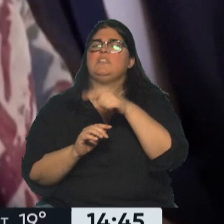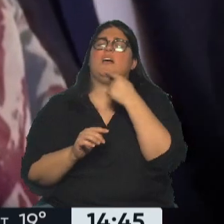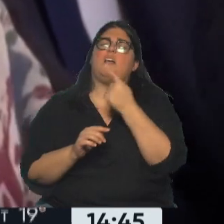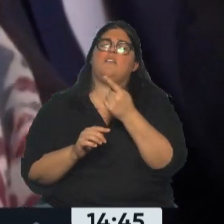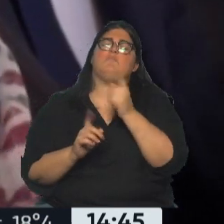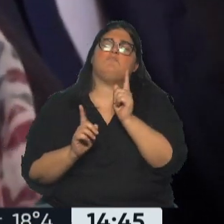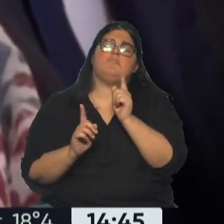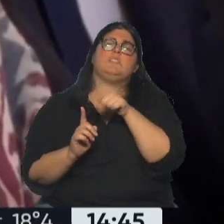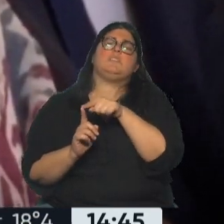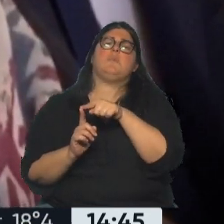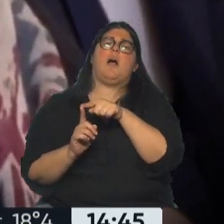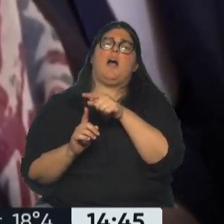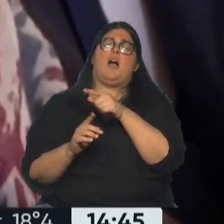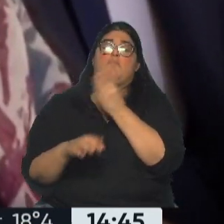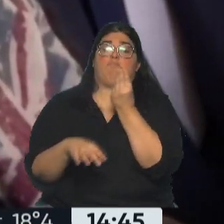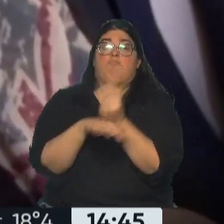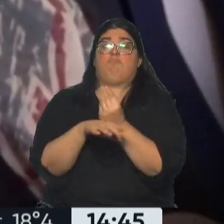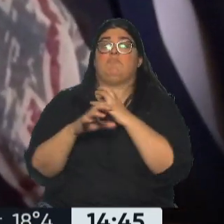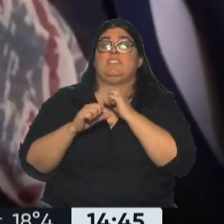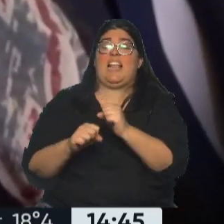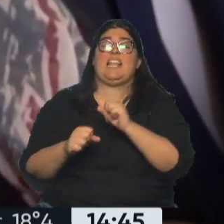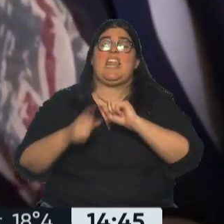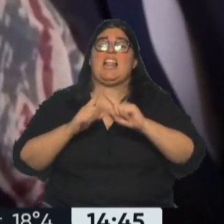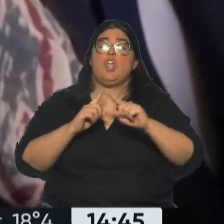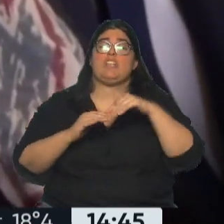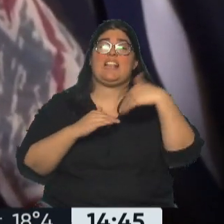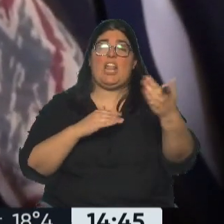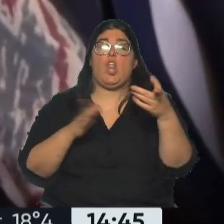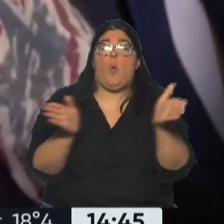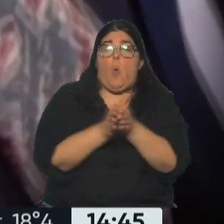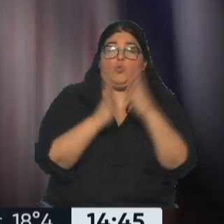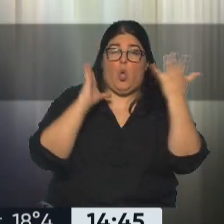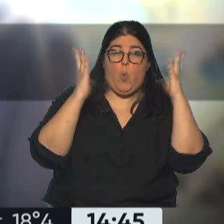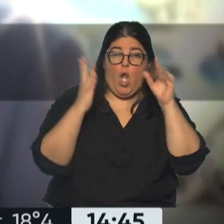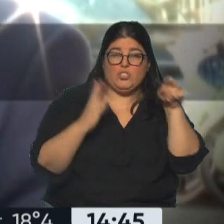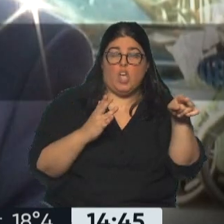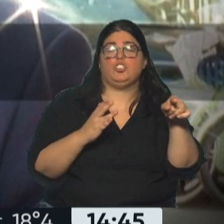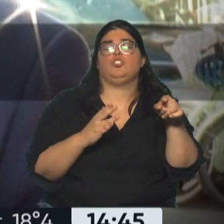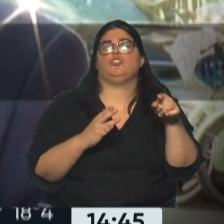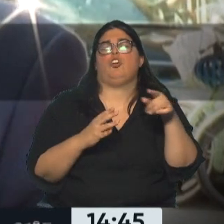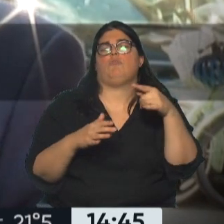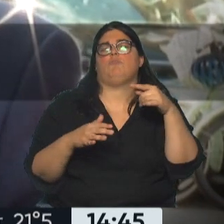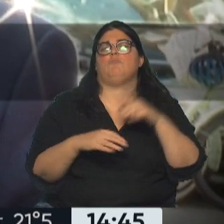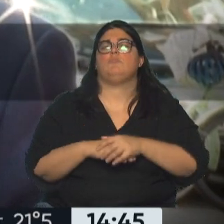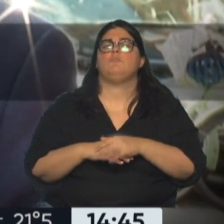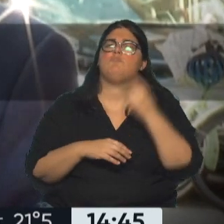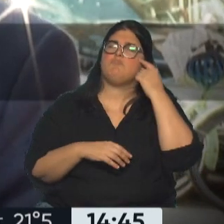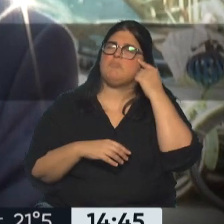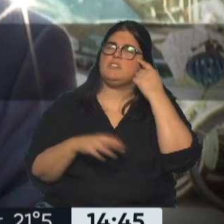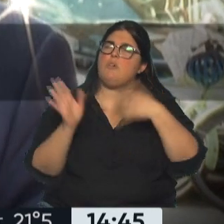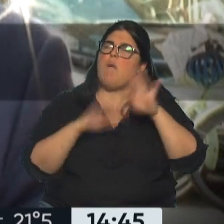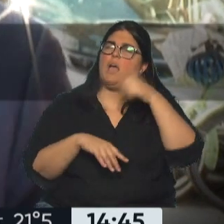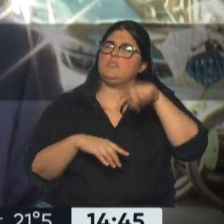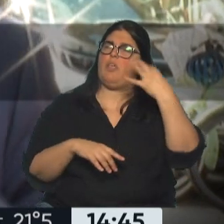profundizó tras ser designada secretaria de Relaciones Exteriores de Boris Johnson. I think what you've got to remember about Liz Truss